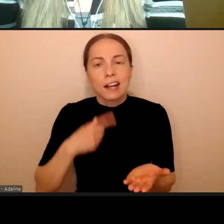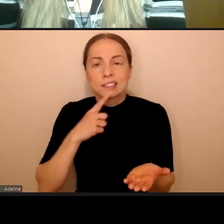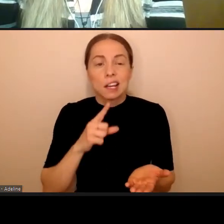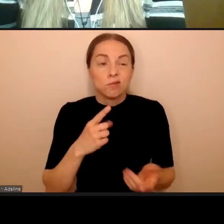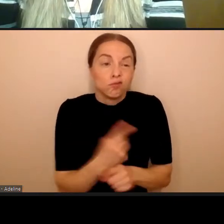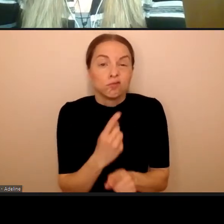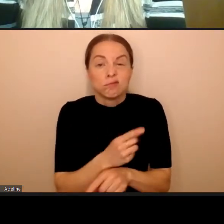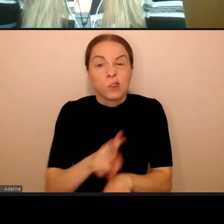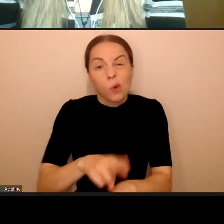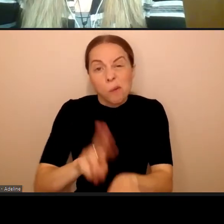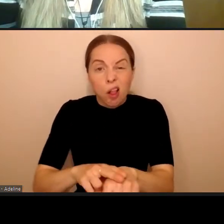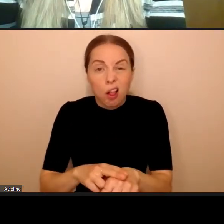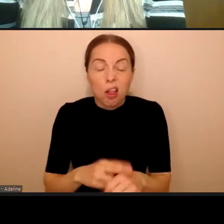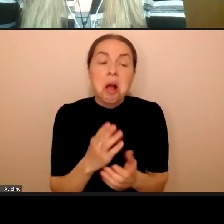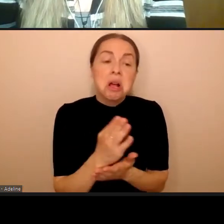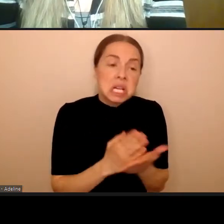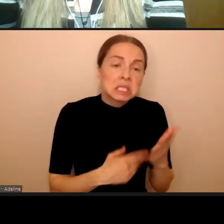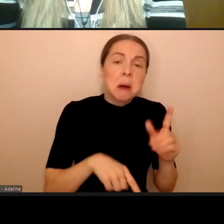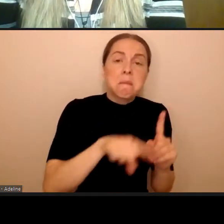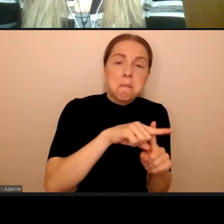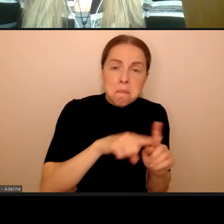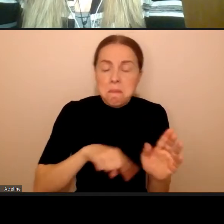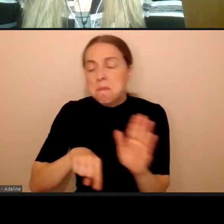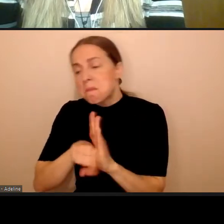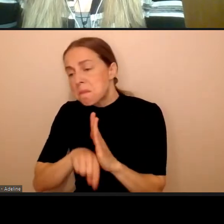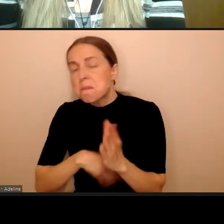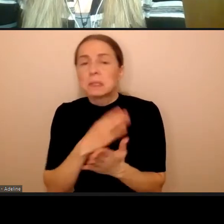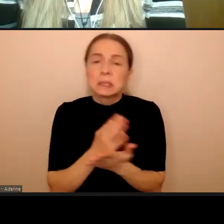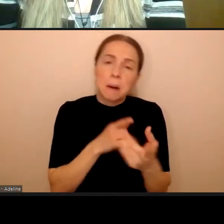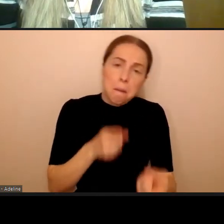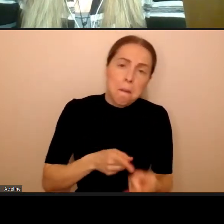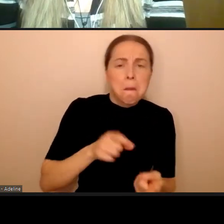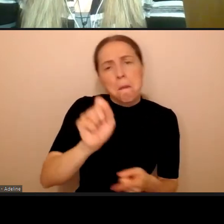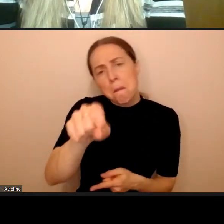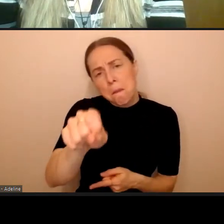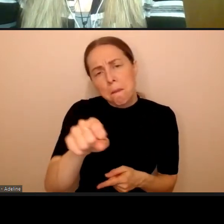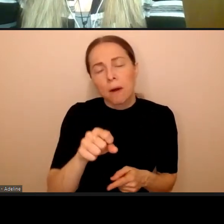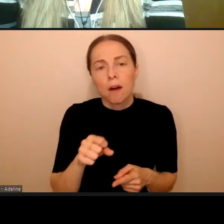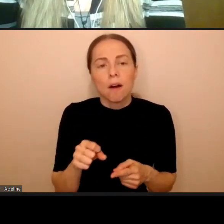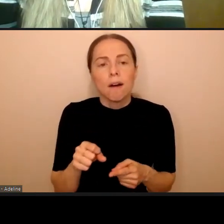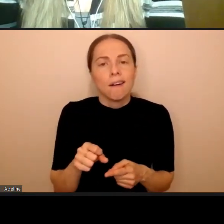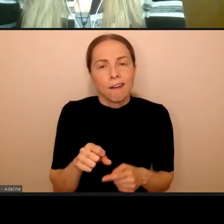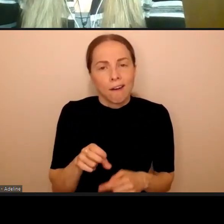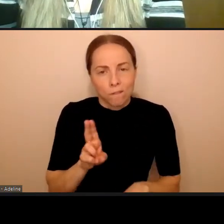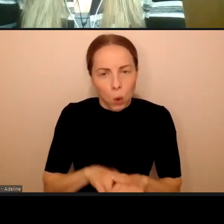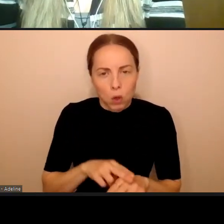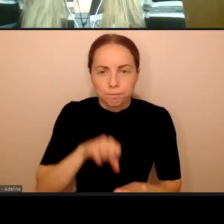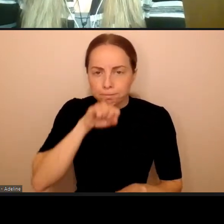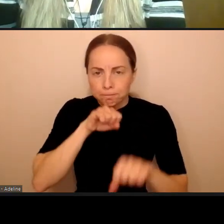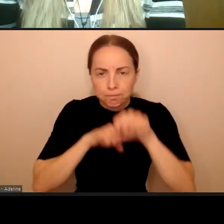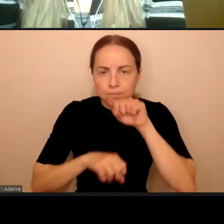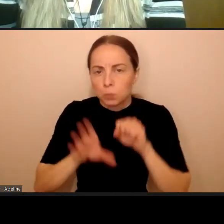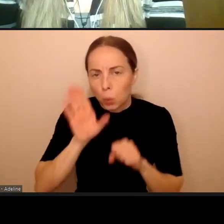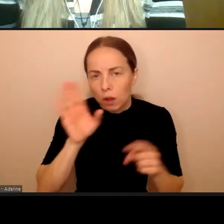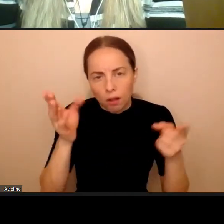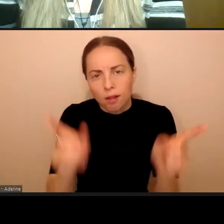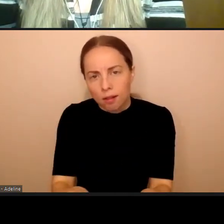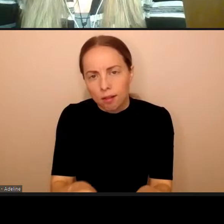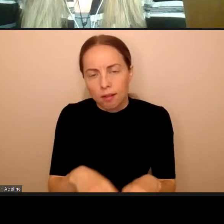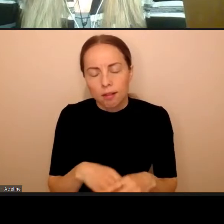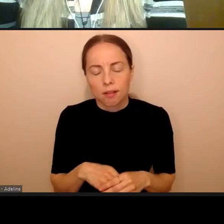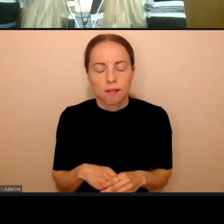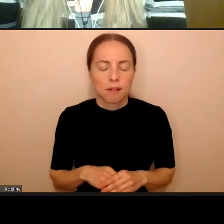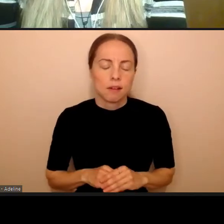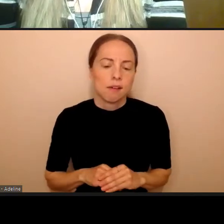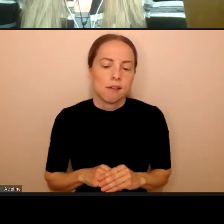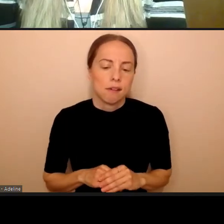normal. It's had its ups and downs. It has its struggles, of course, because there are obstacles you run into all the time. There are things